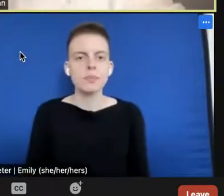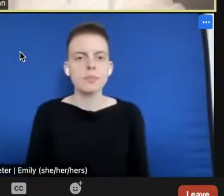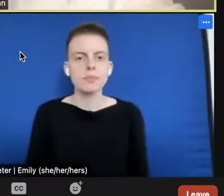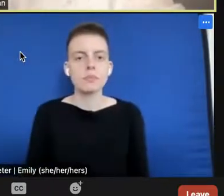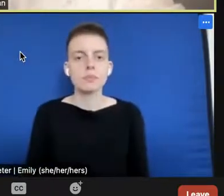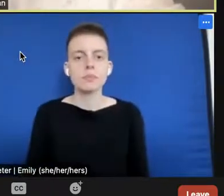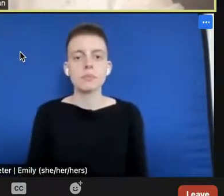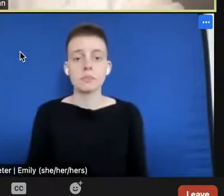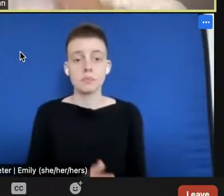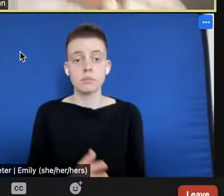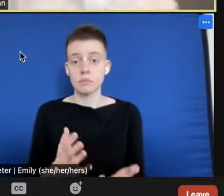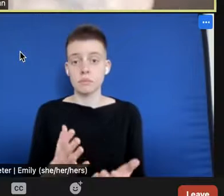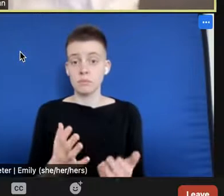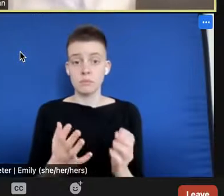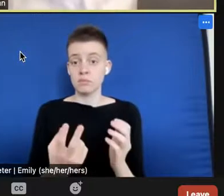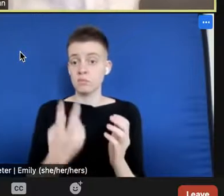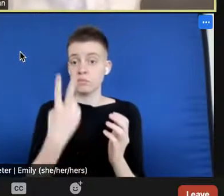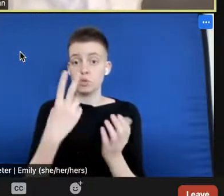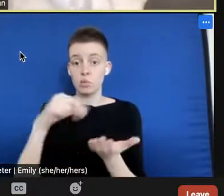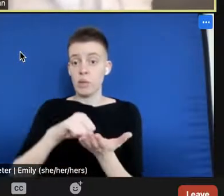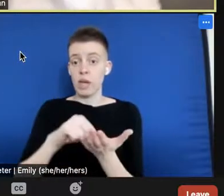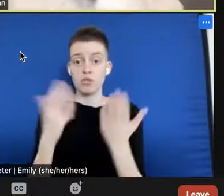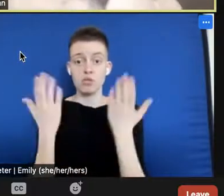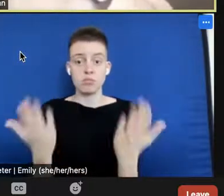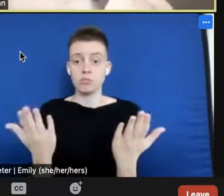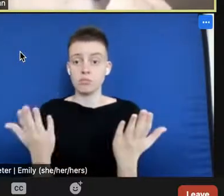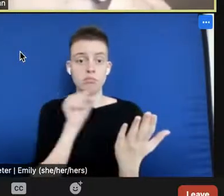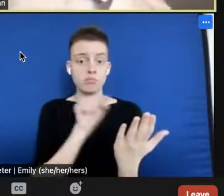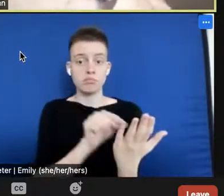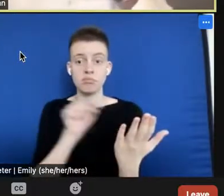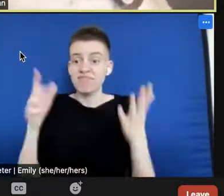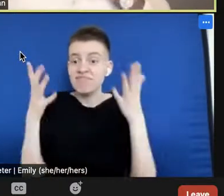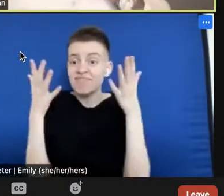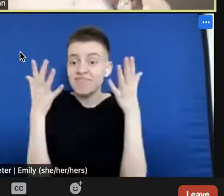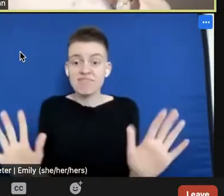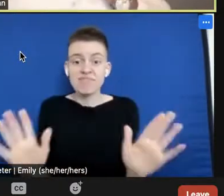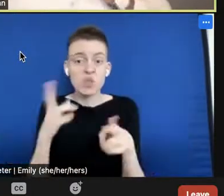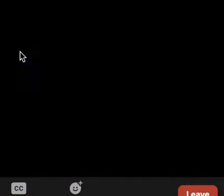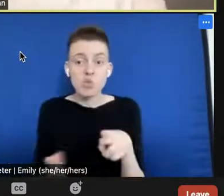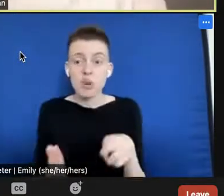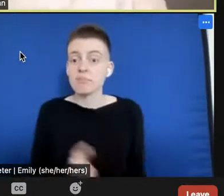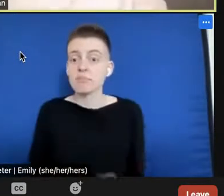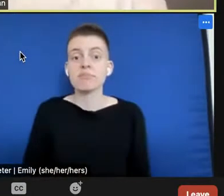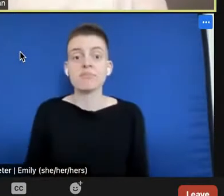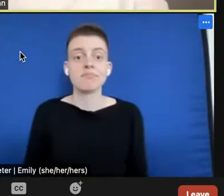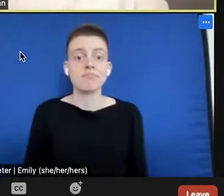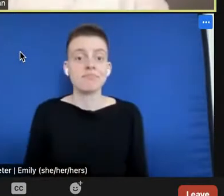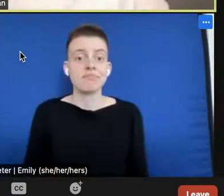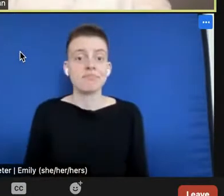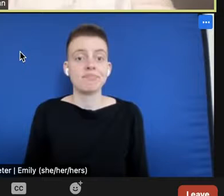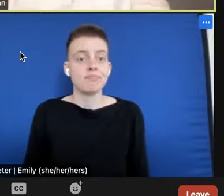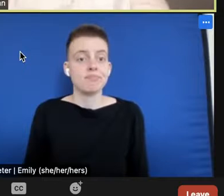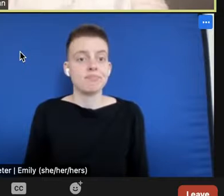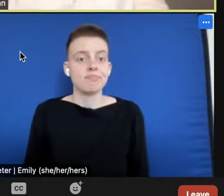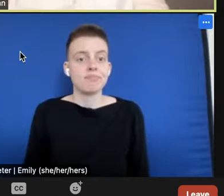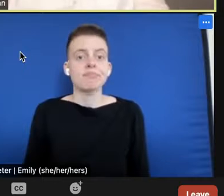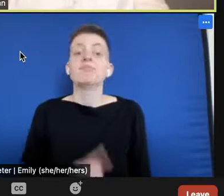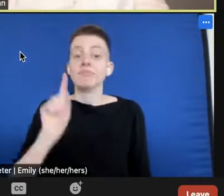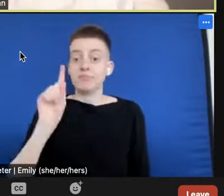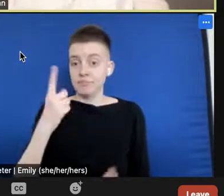literally 2 pages to this process, 2 complete pages. That's it. That's it. So this is the first